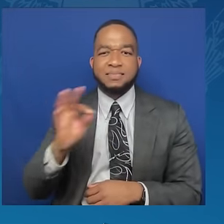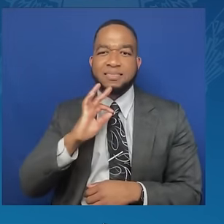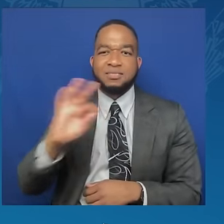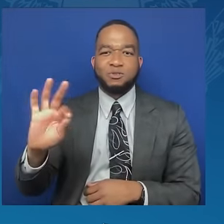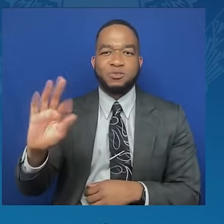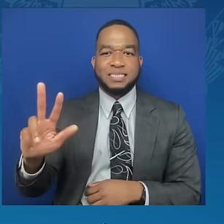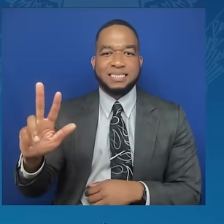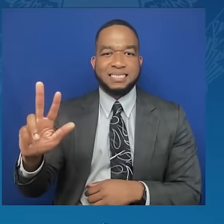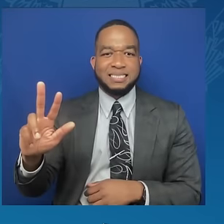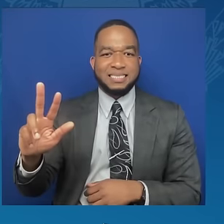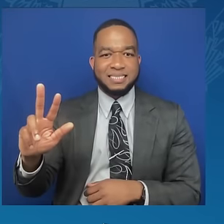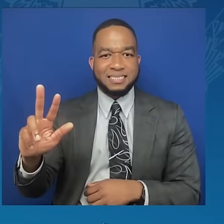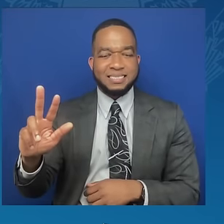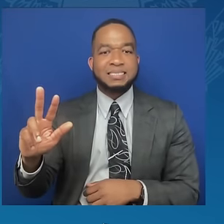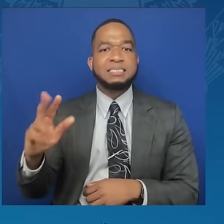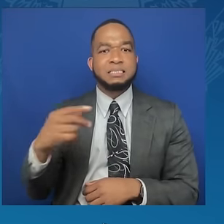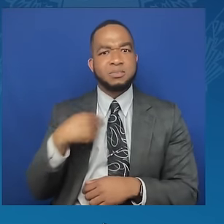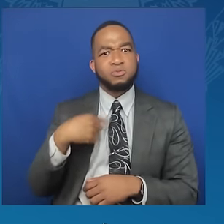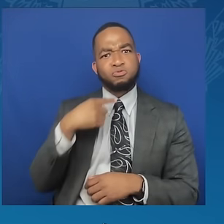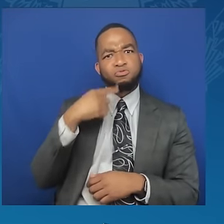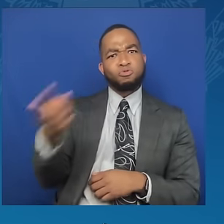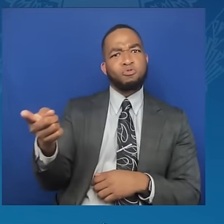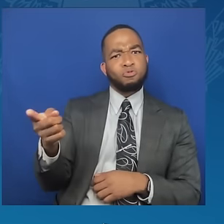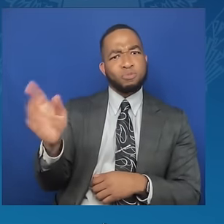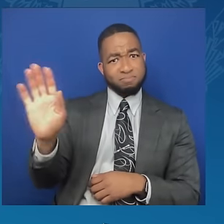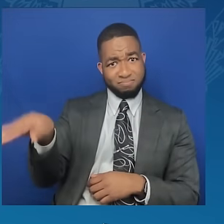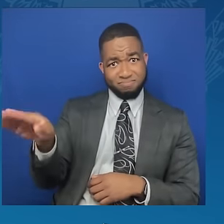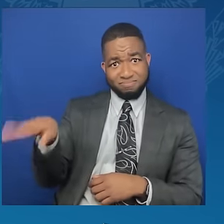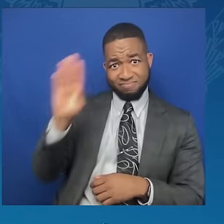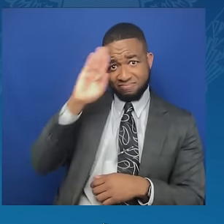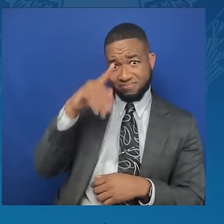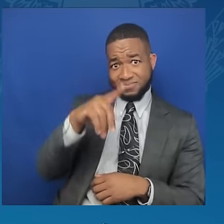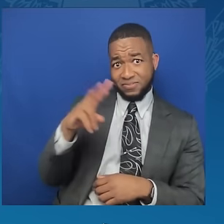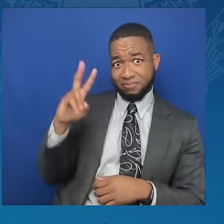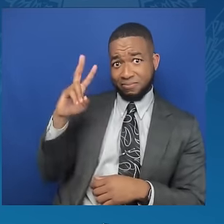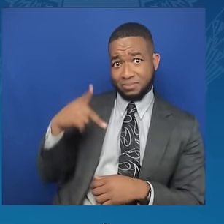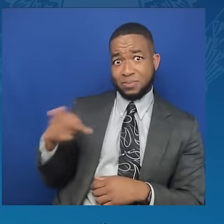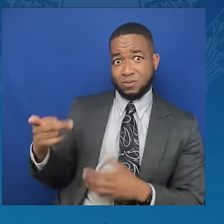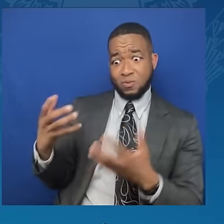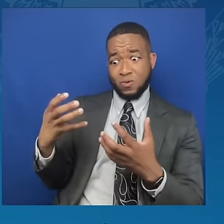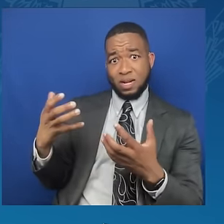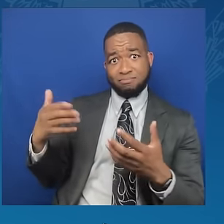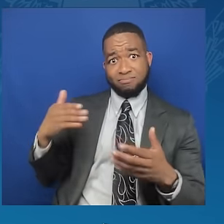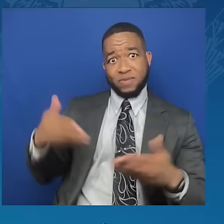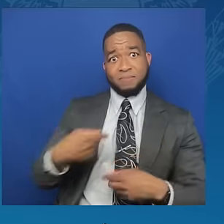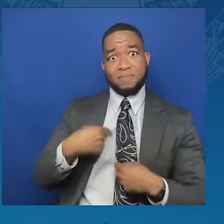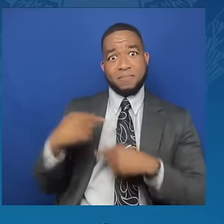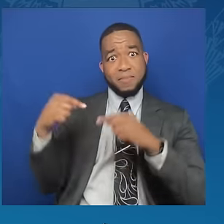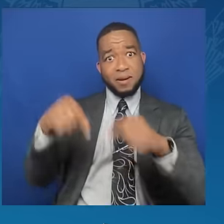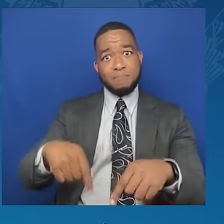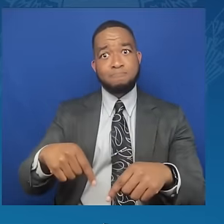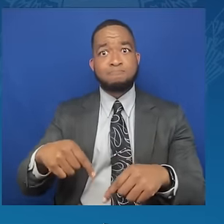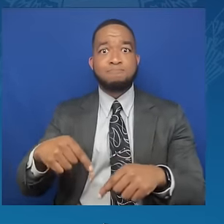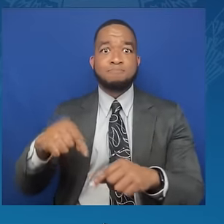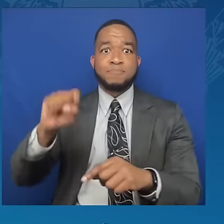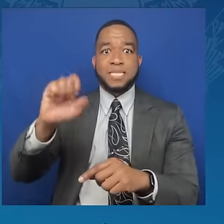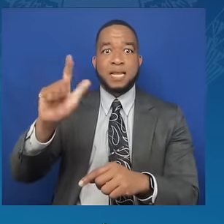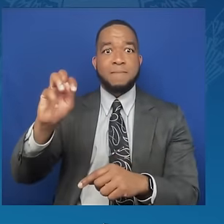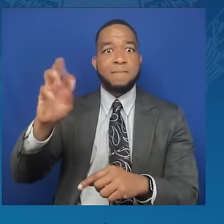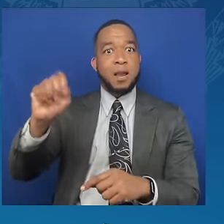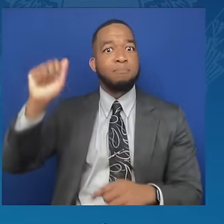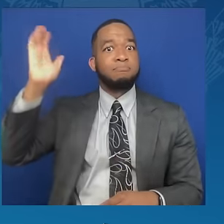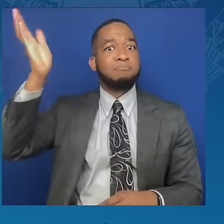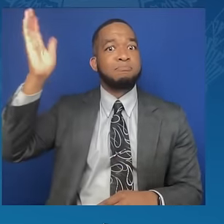come with her to Selma. And I said, well, I'm not sure that I really want to do that. And she said, why can't you?